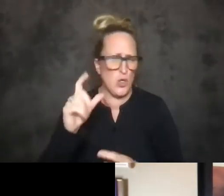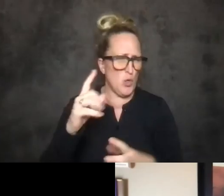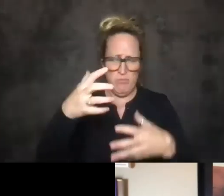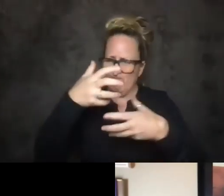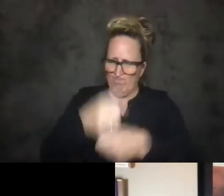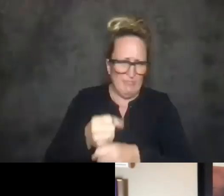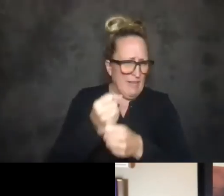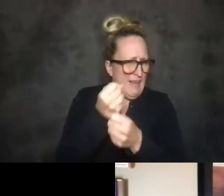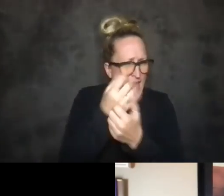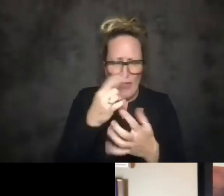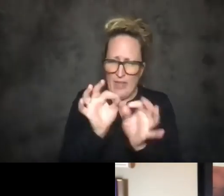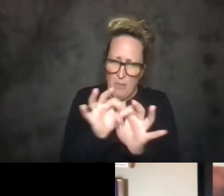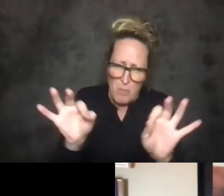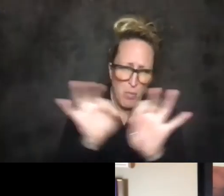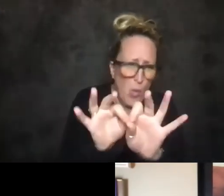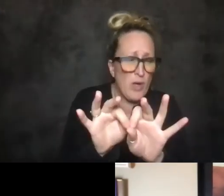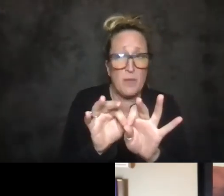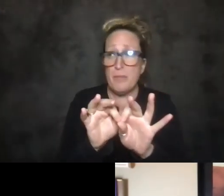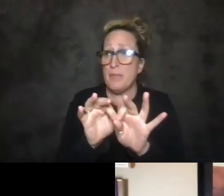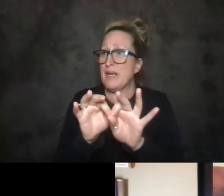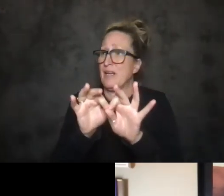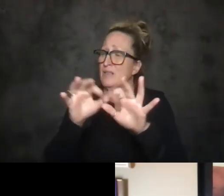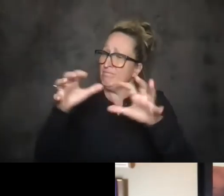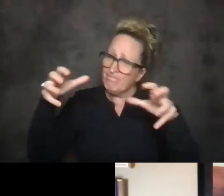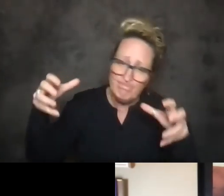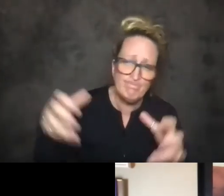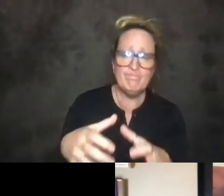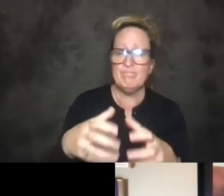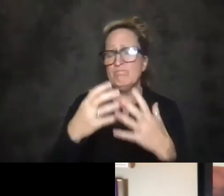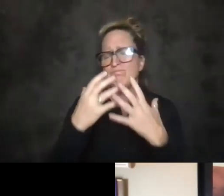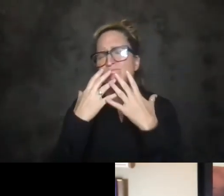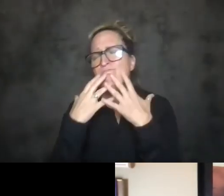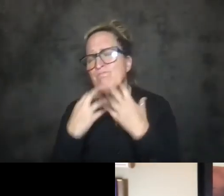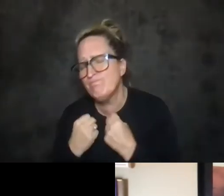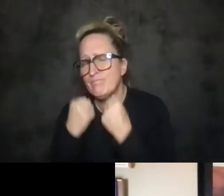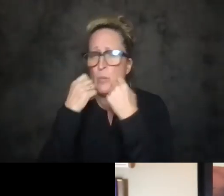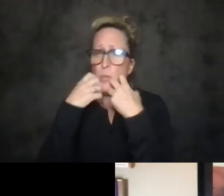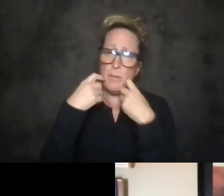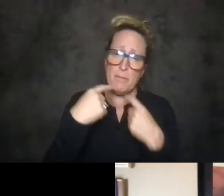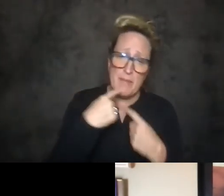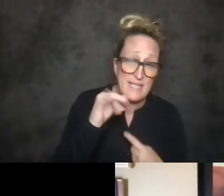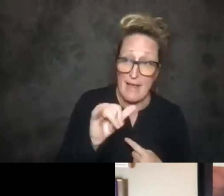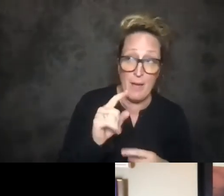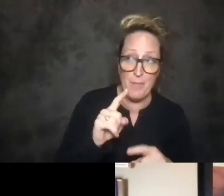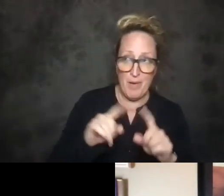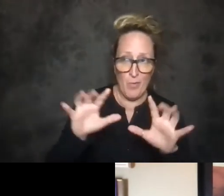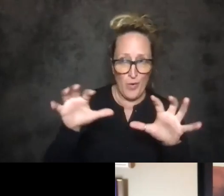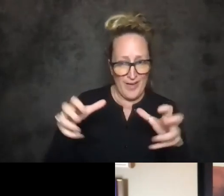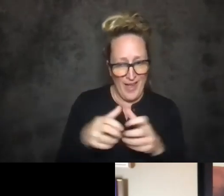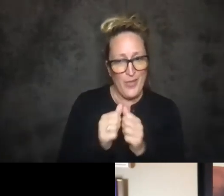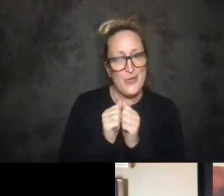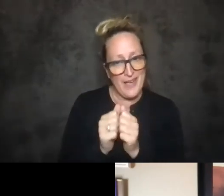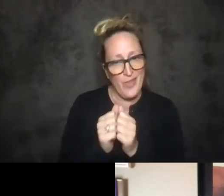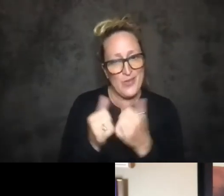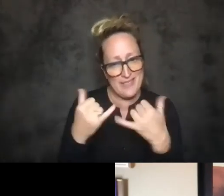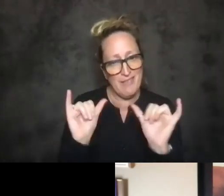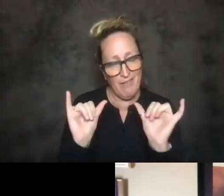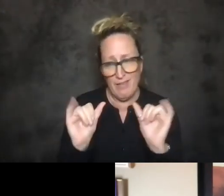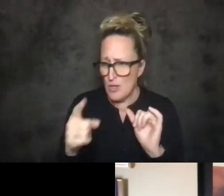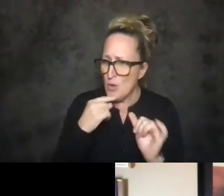the poignancy of being all together and the sweetness of that and how we're missing that, and yet we are gathered together. And you